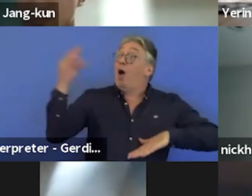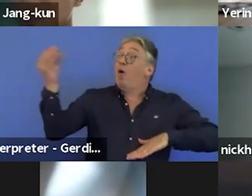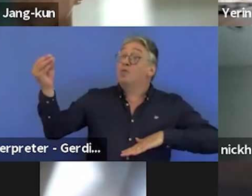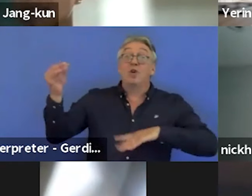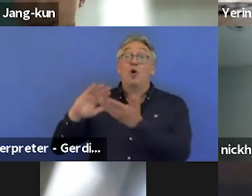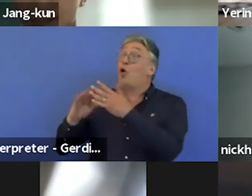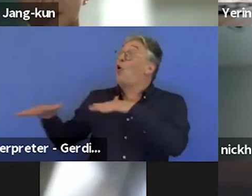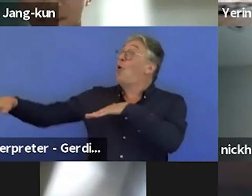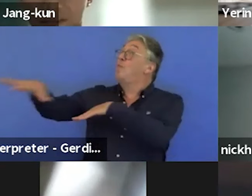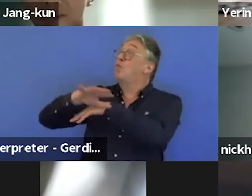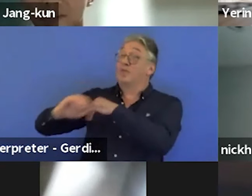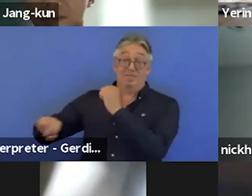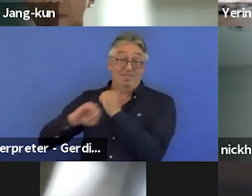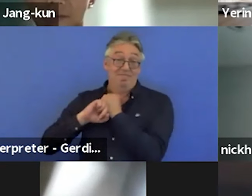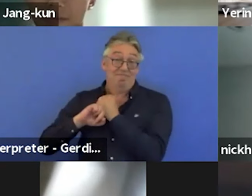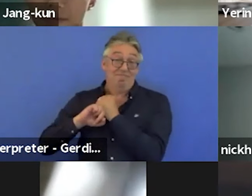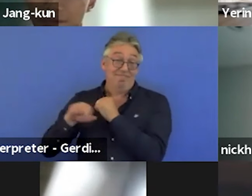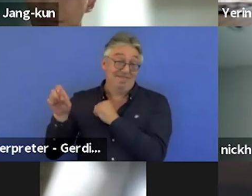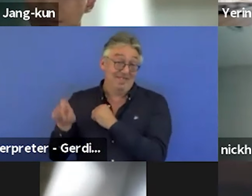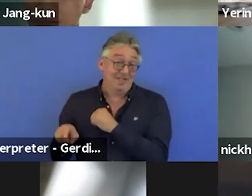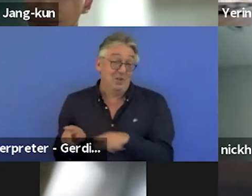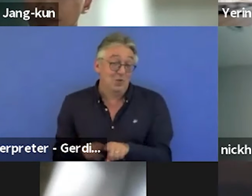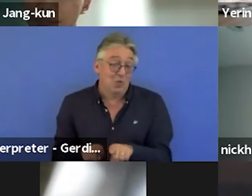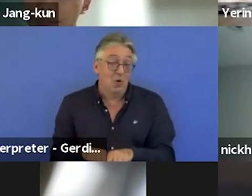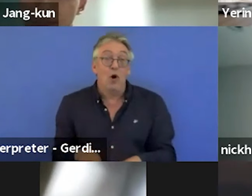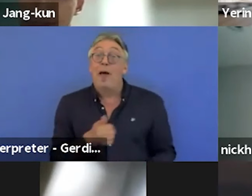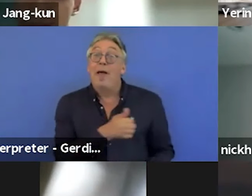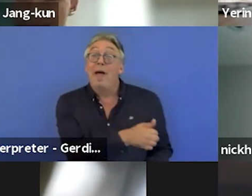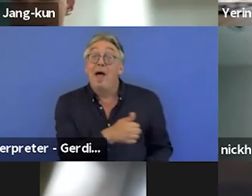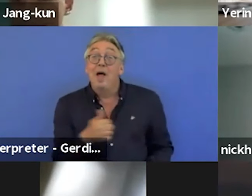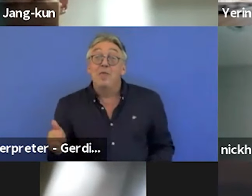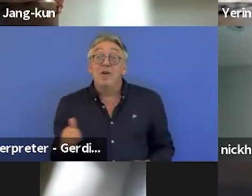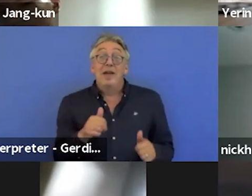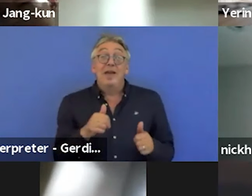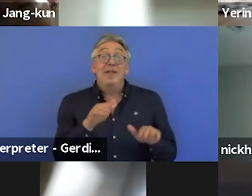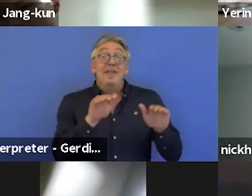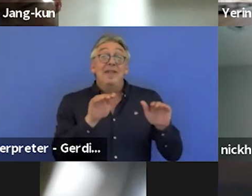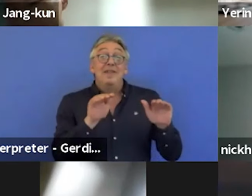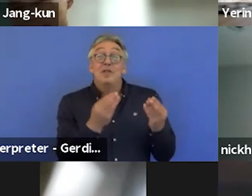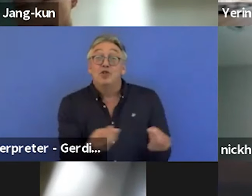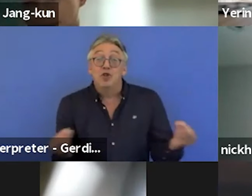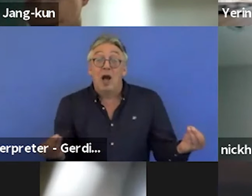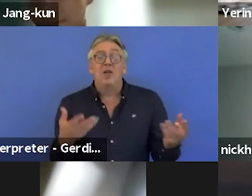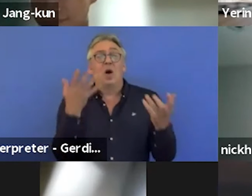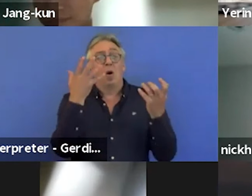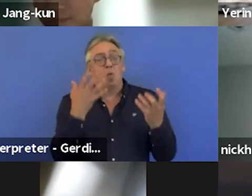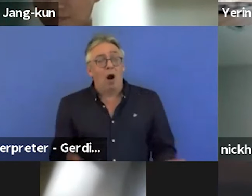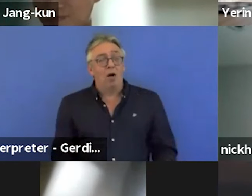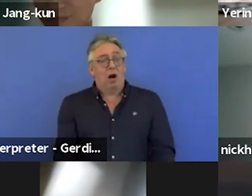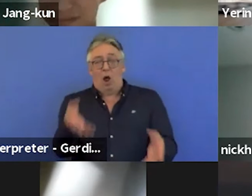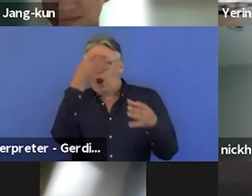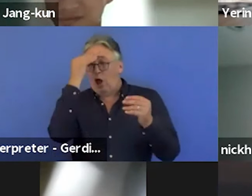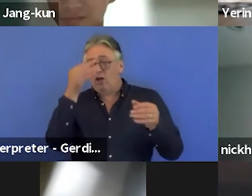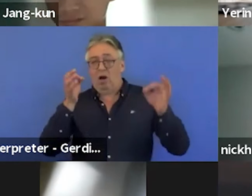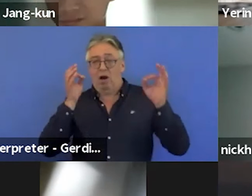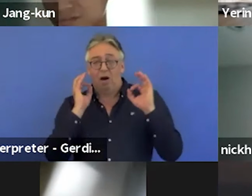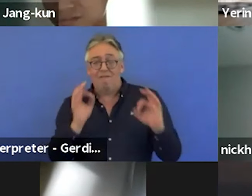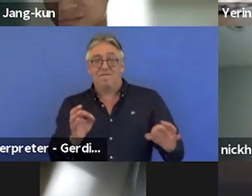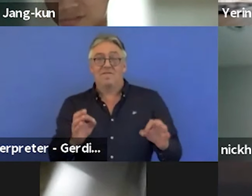The goal of UDL is helping every child become an expert learner. We are not treating children. We're